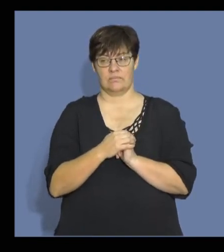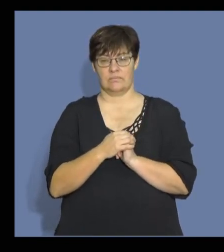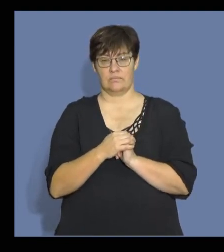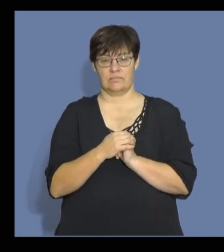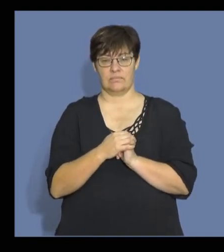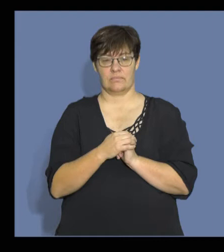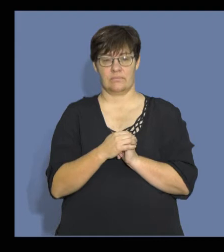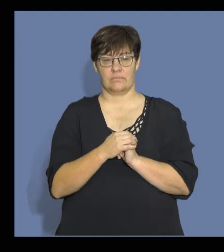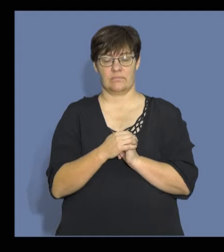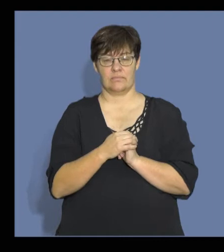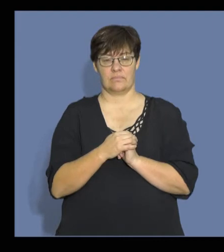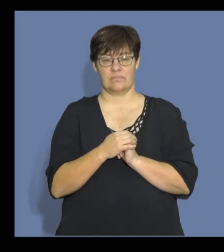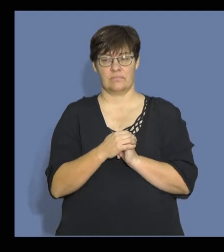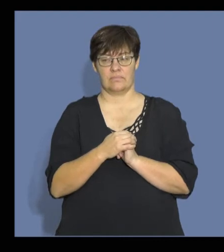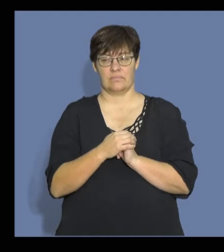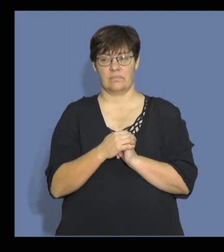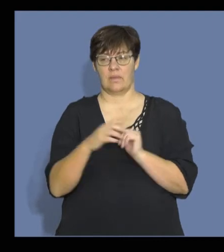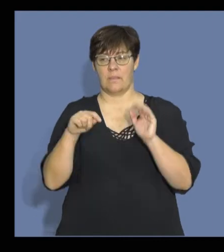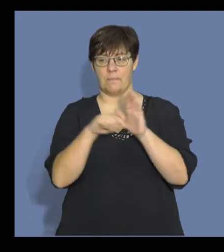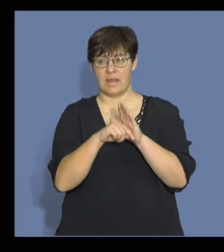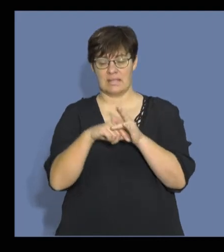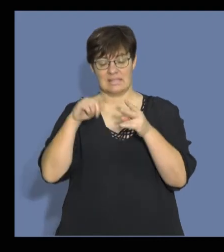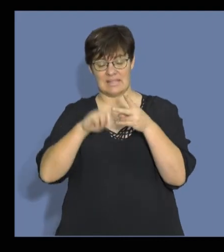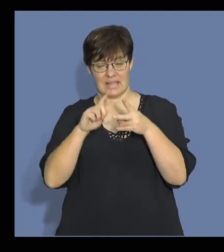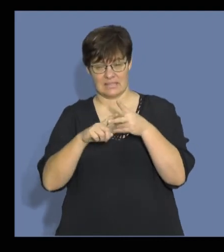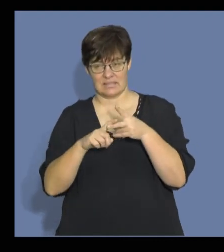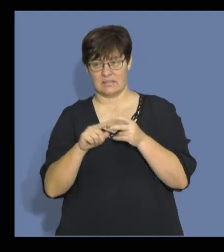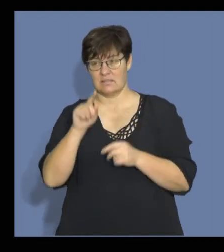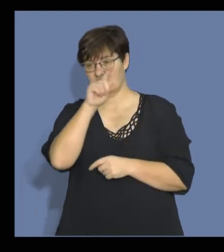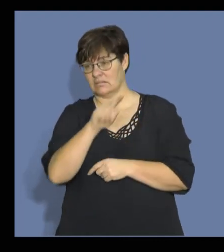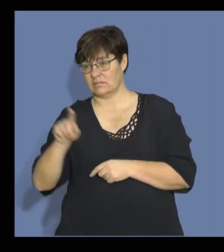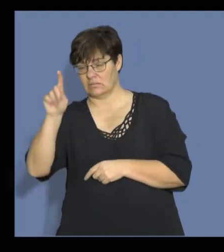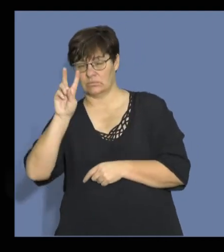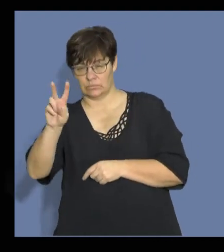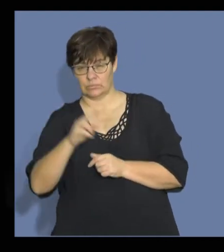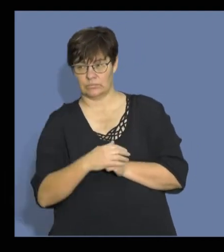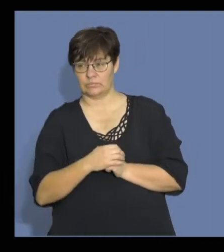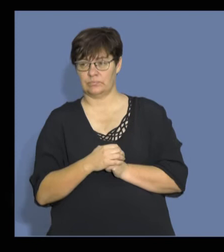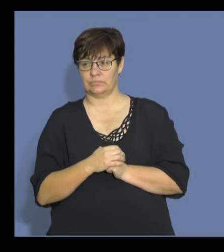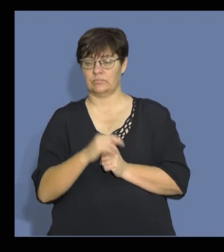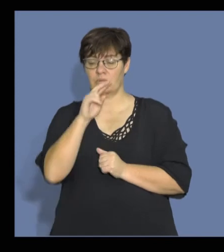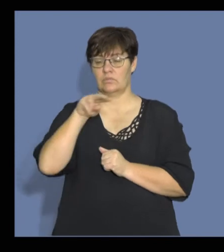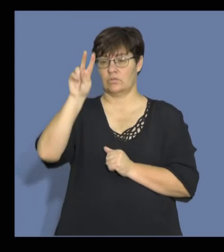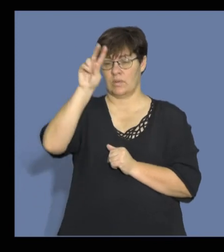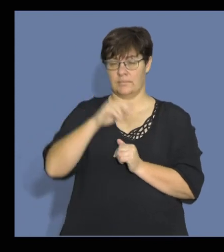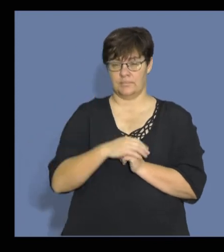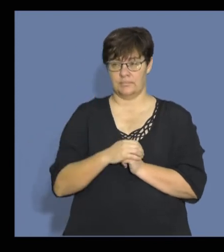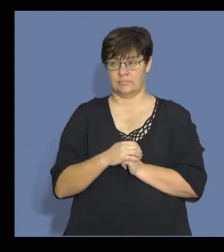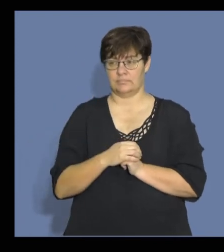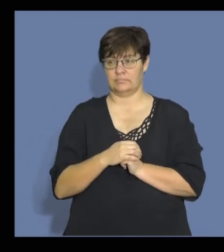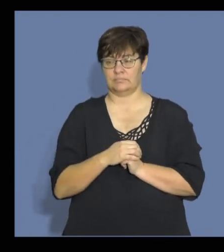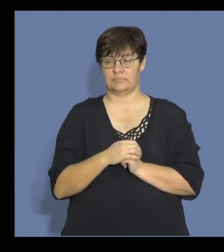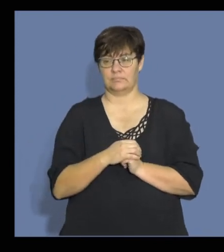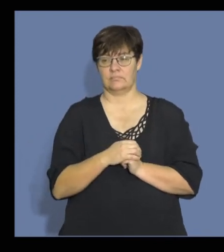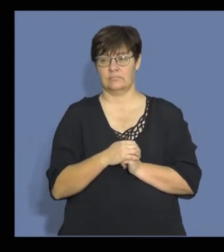y value of the second point minus the y value of the first point minus the second point. I'm